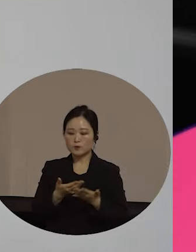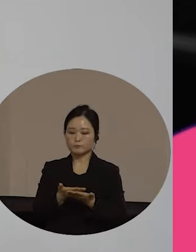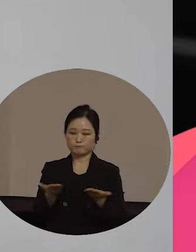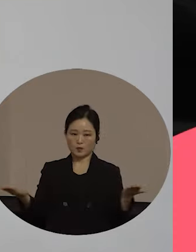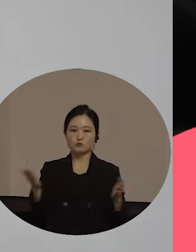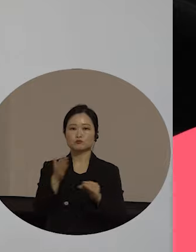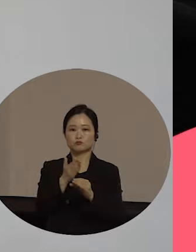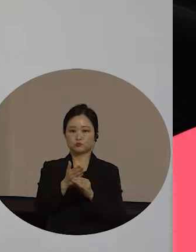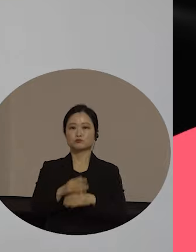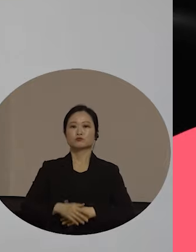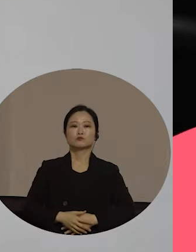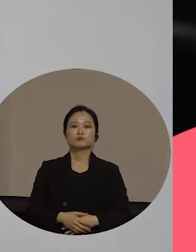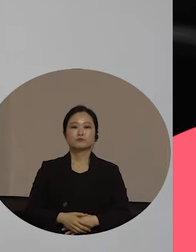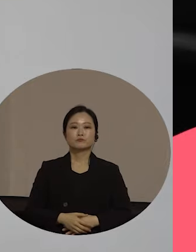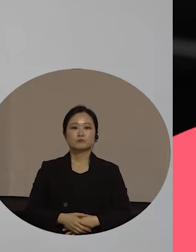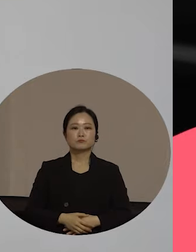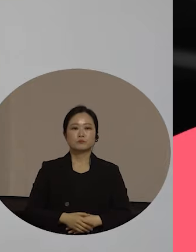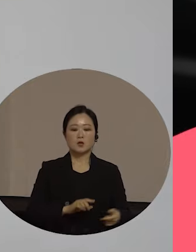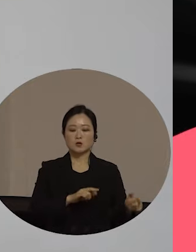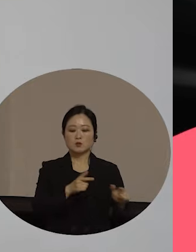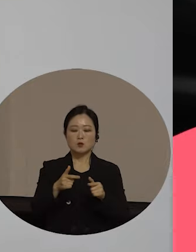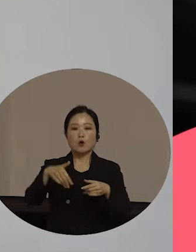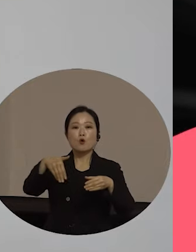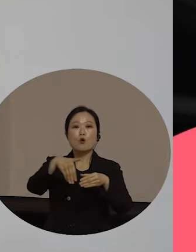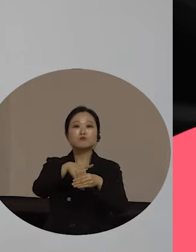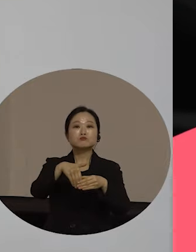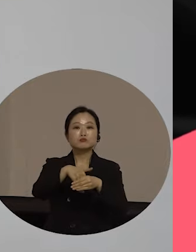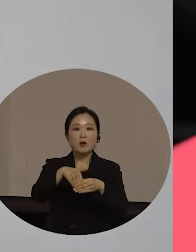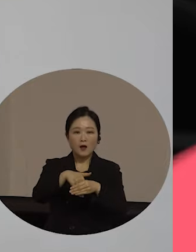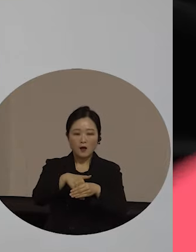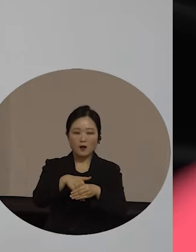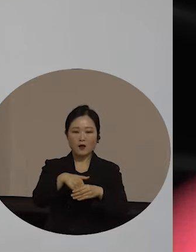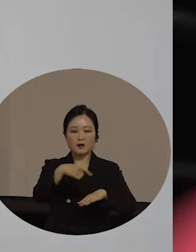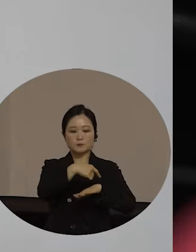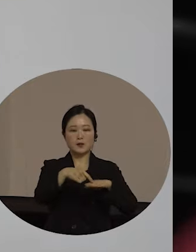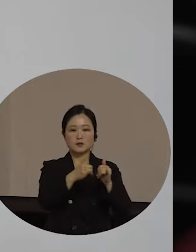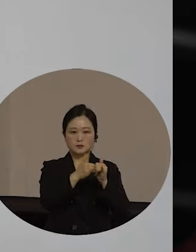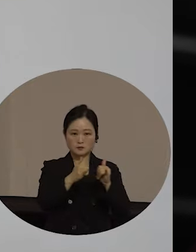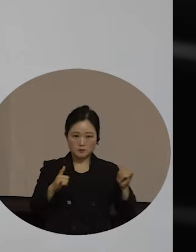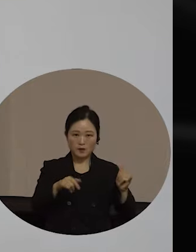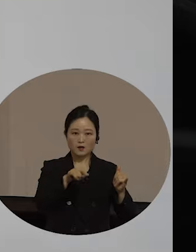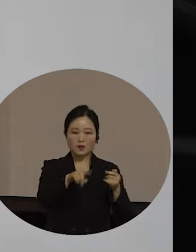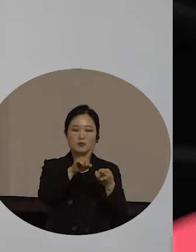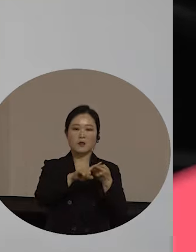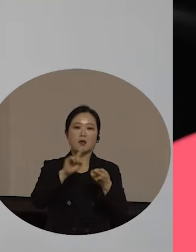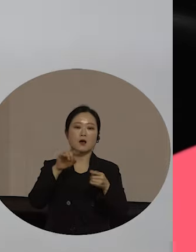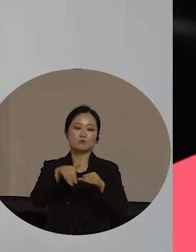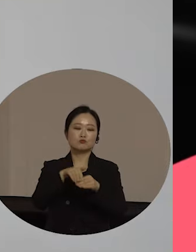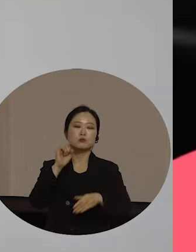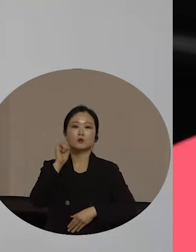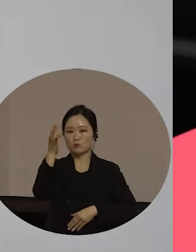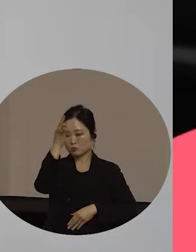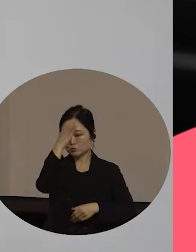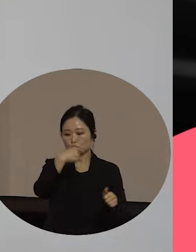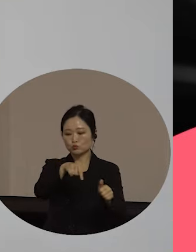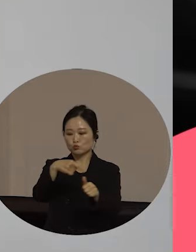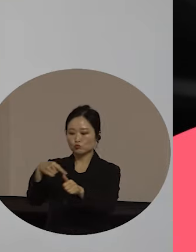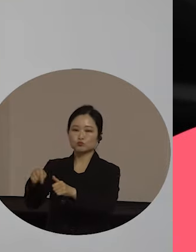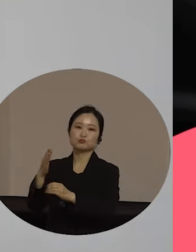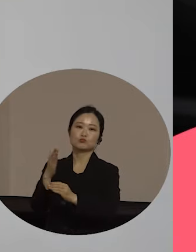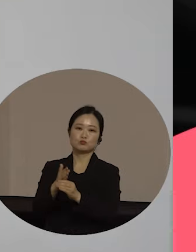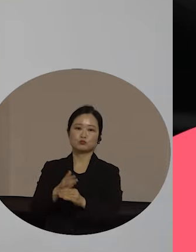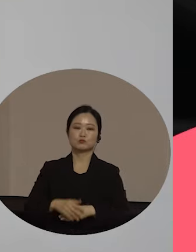Additionally, there's Scratch from MIT, which is a freely available online programming language, which empowers children to